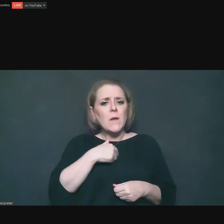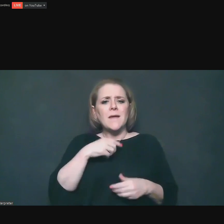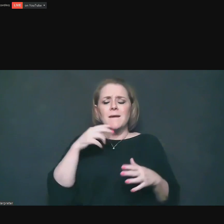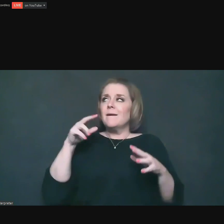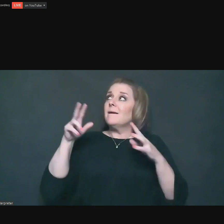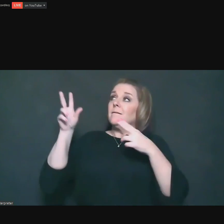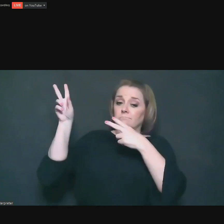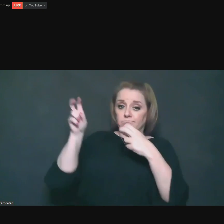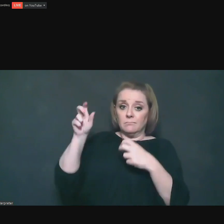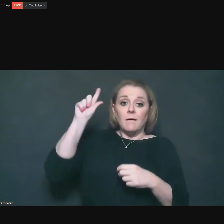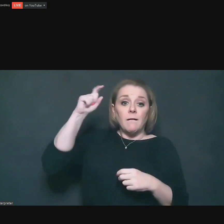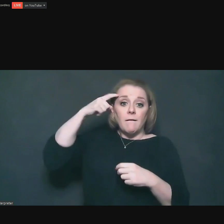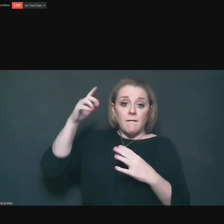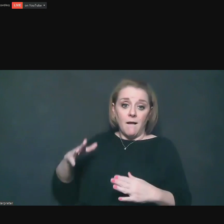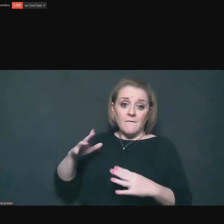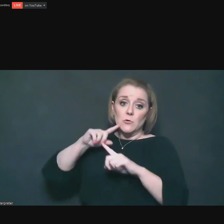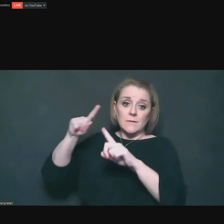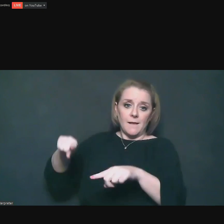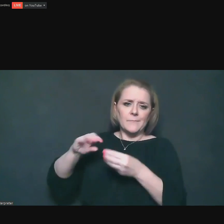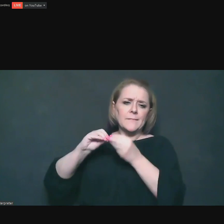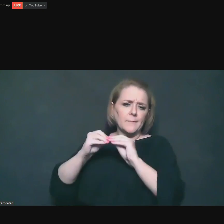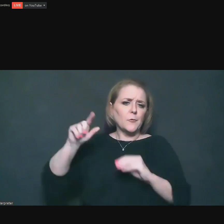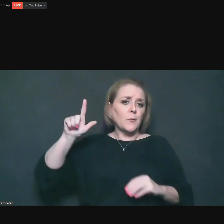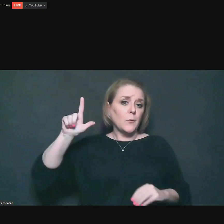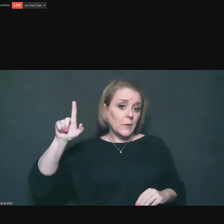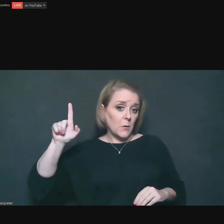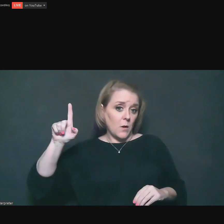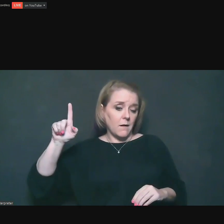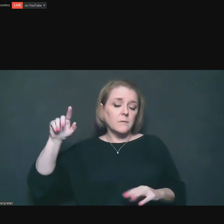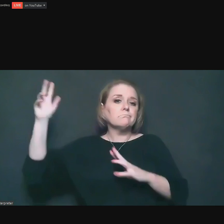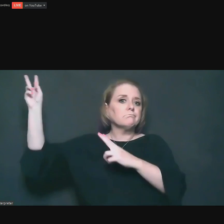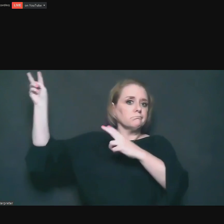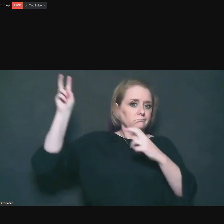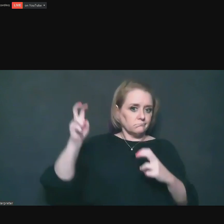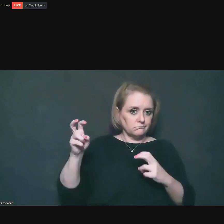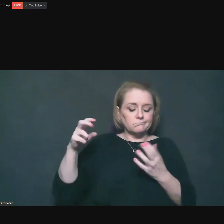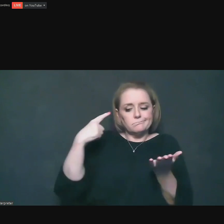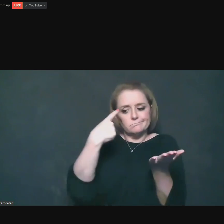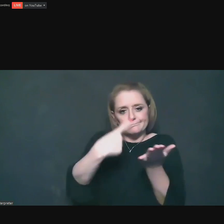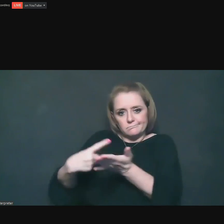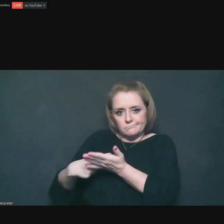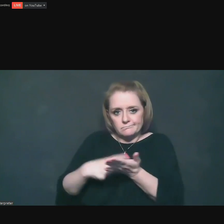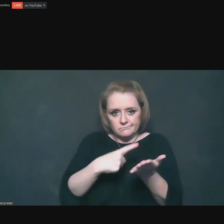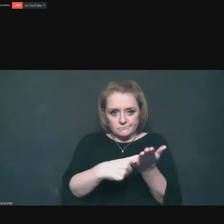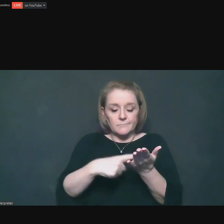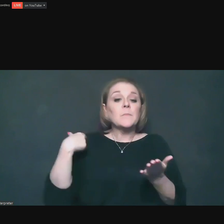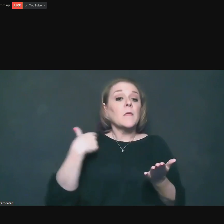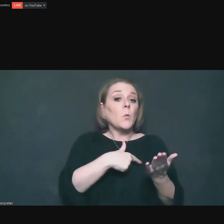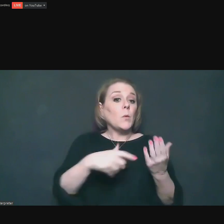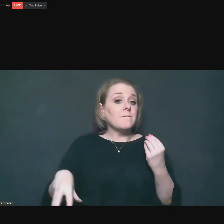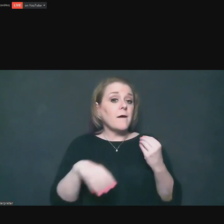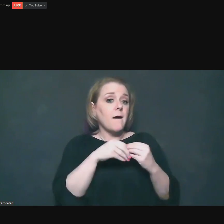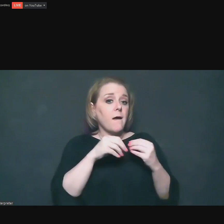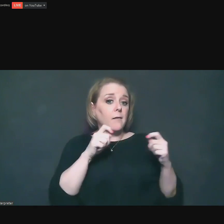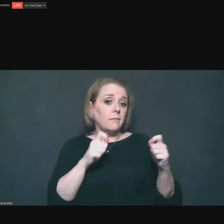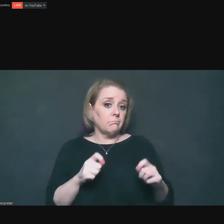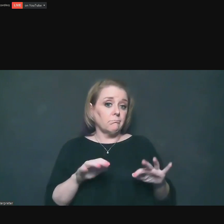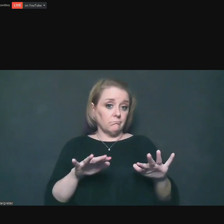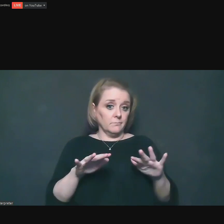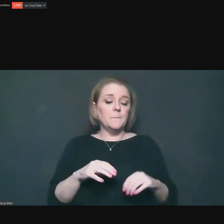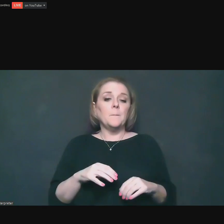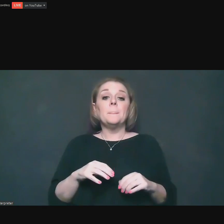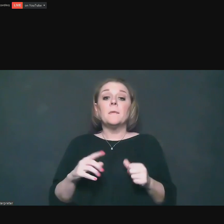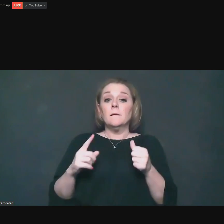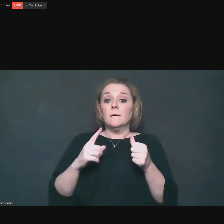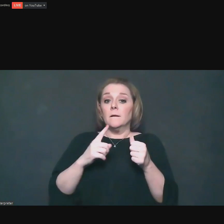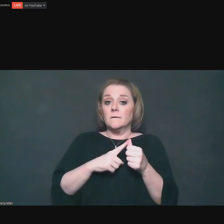Abbott's Executive Order 21. There have been other things that we've added to it. One is